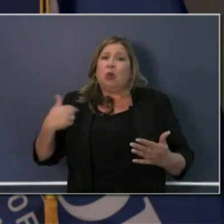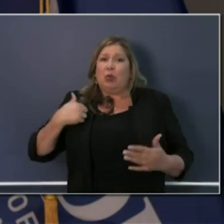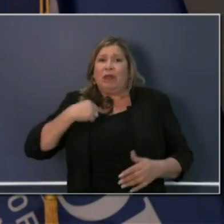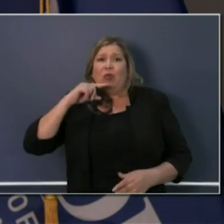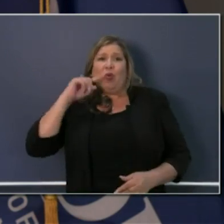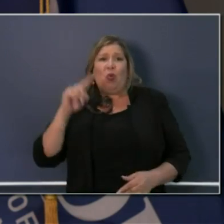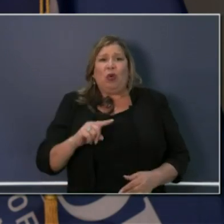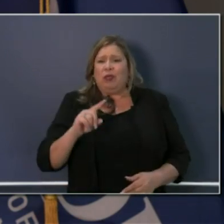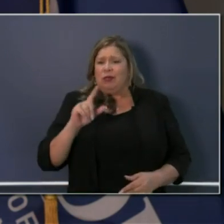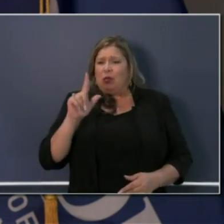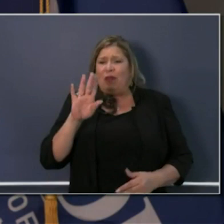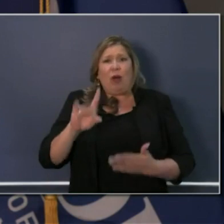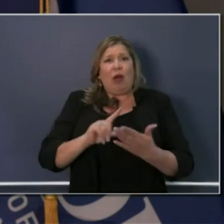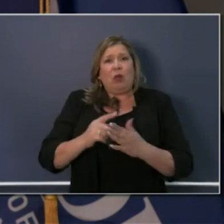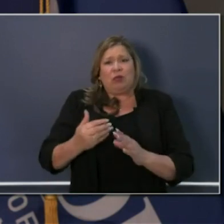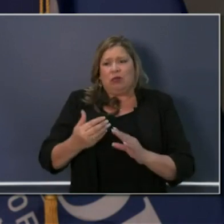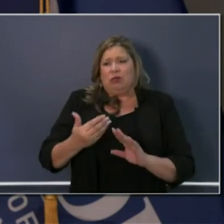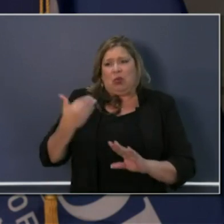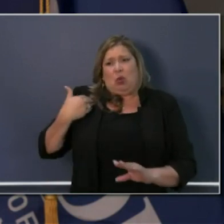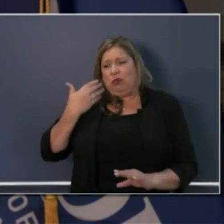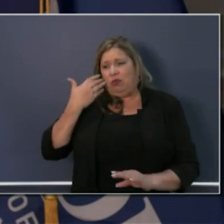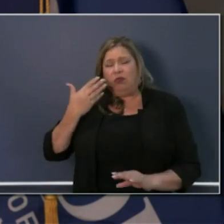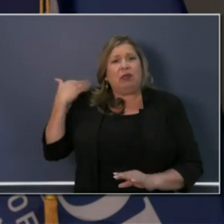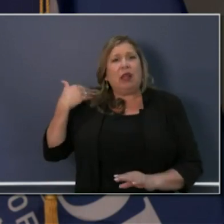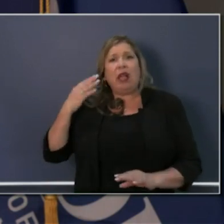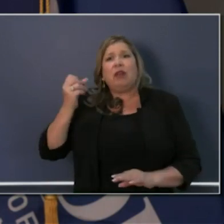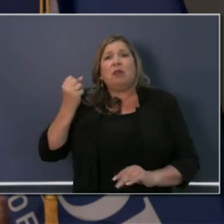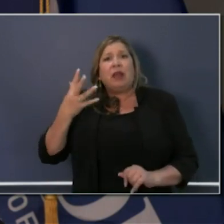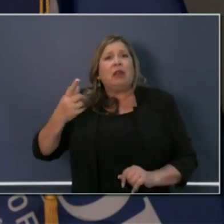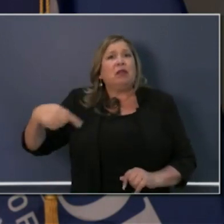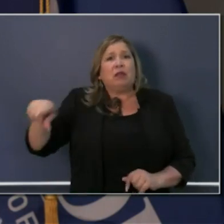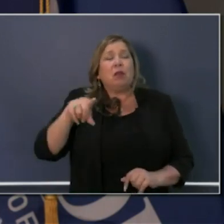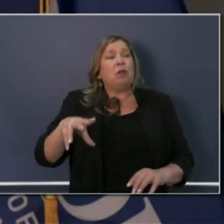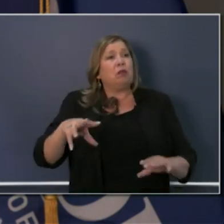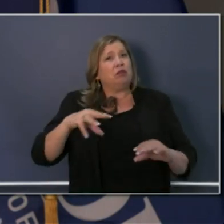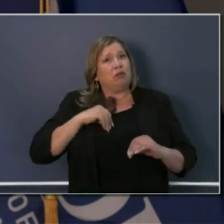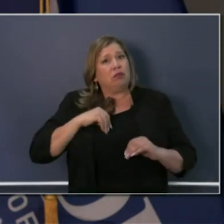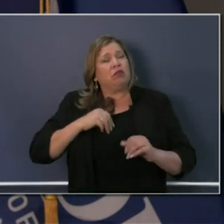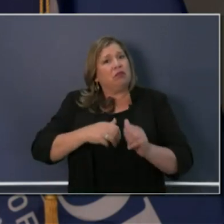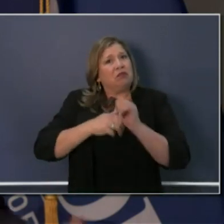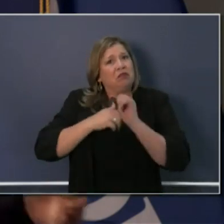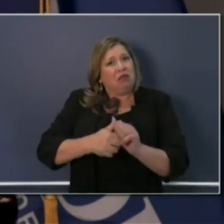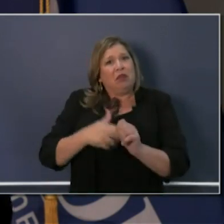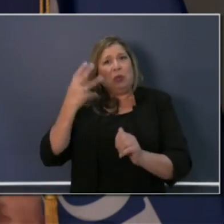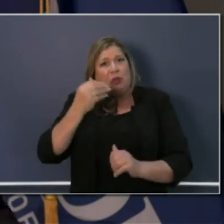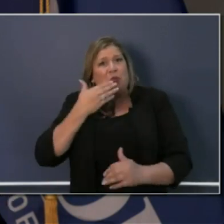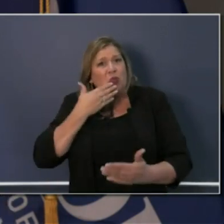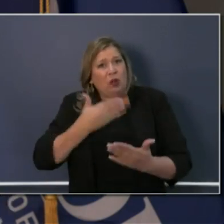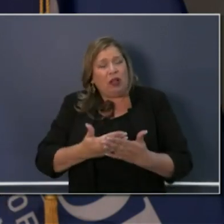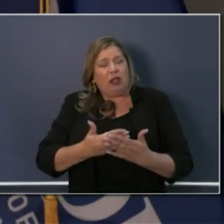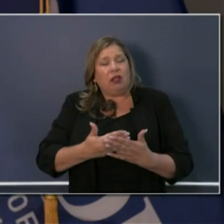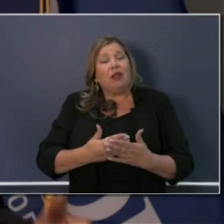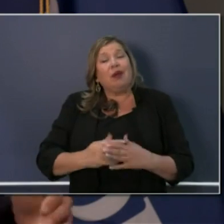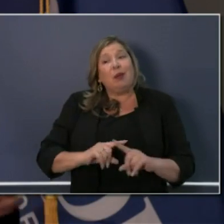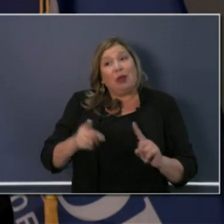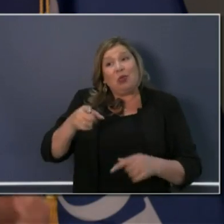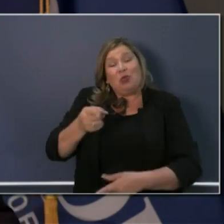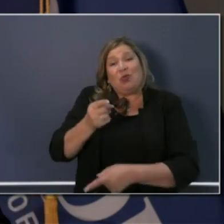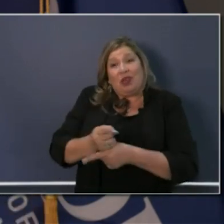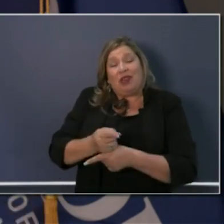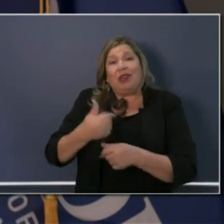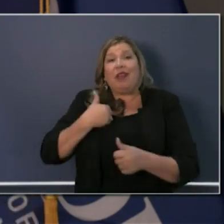remarkably well received under the circumstance and socialized remarkably well. So you're absolutely right. There